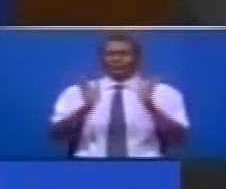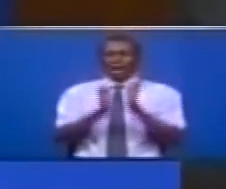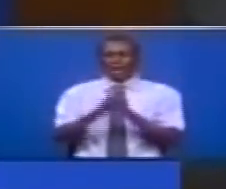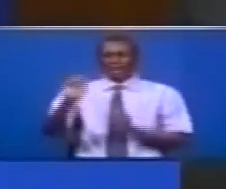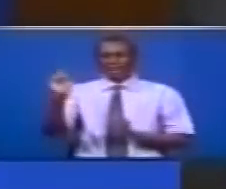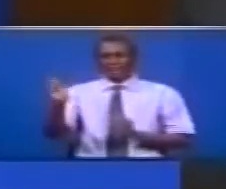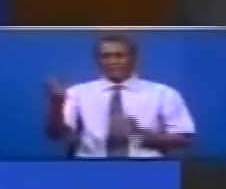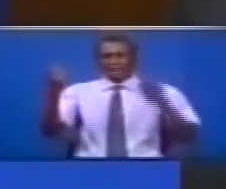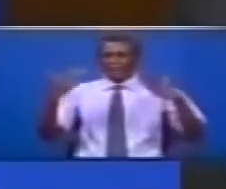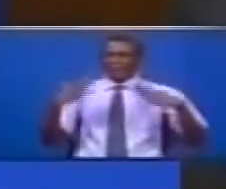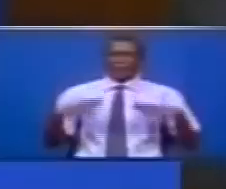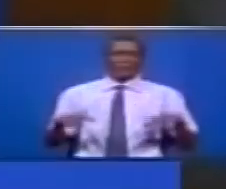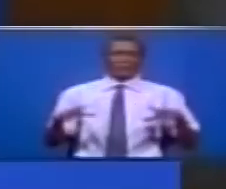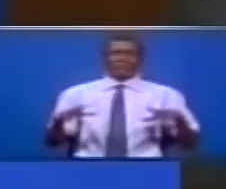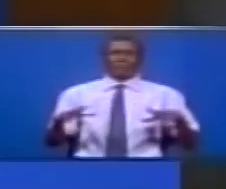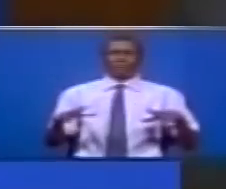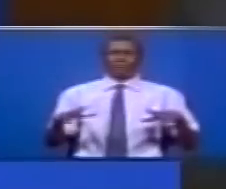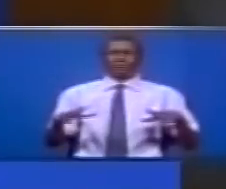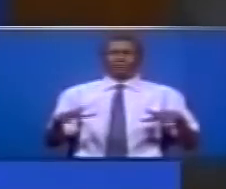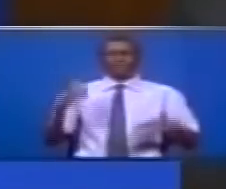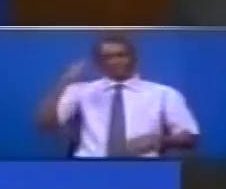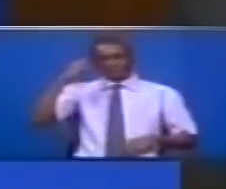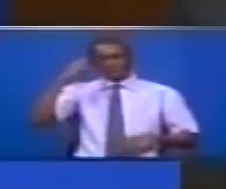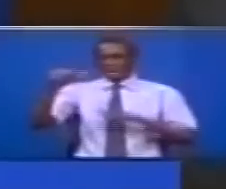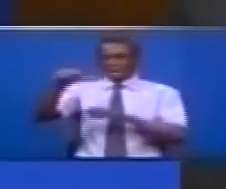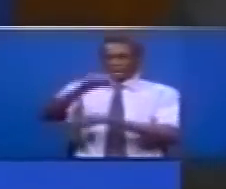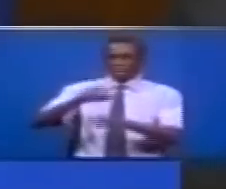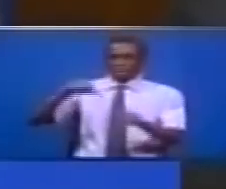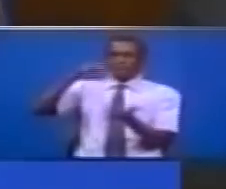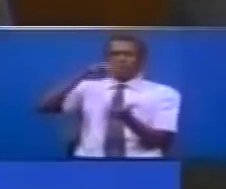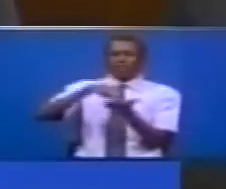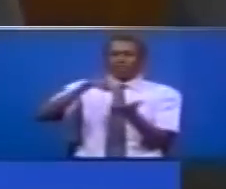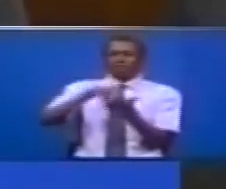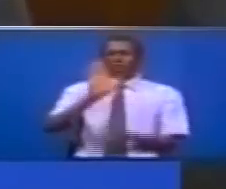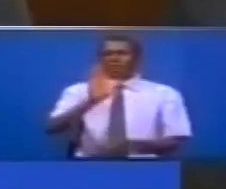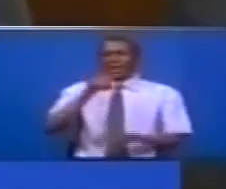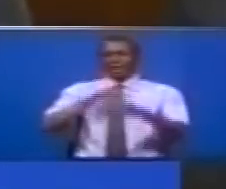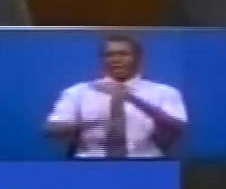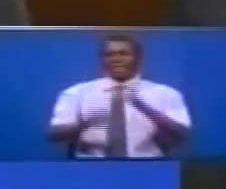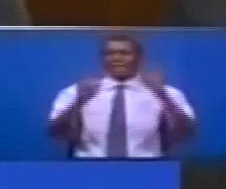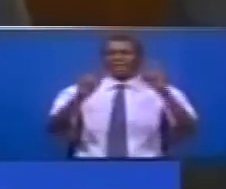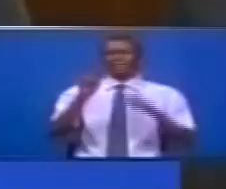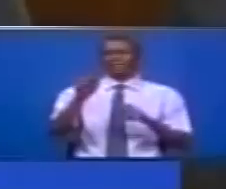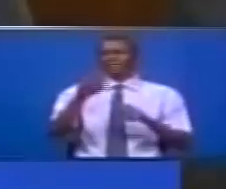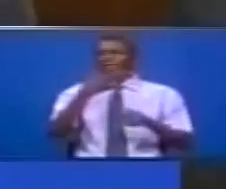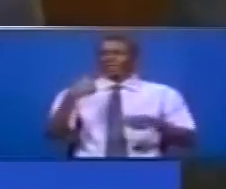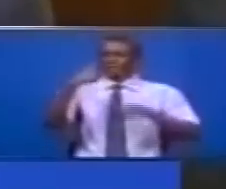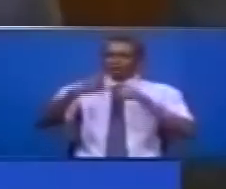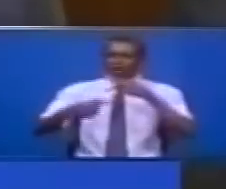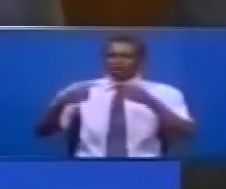as Kenyans, to reconsider their position on this matter and to resume their